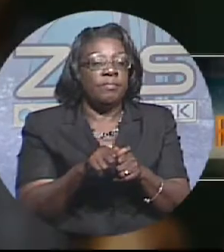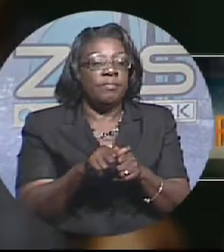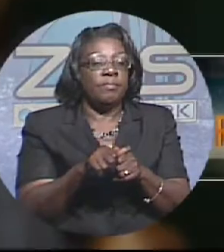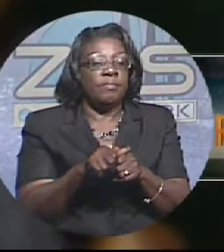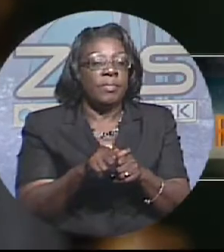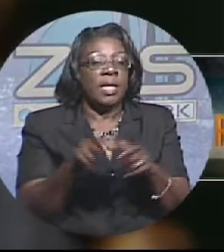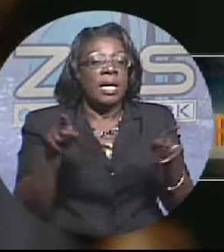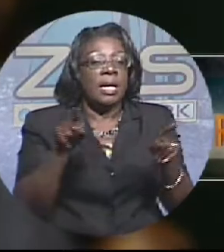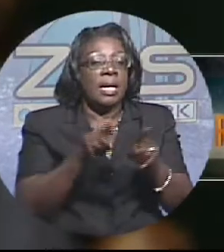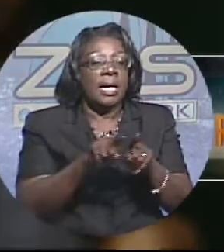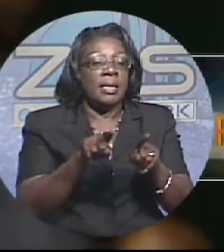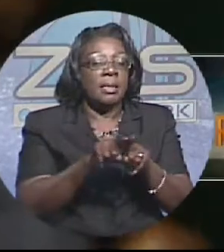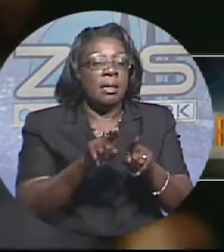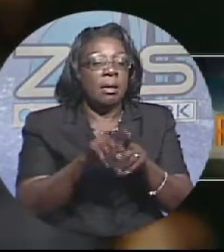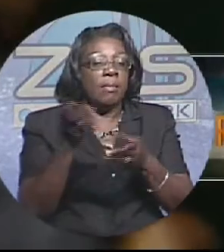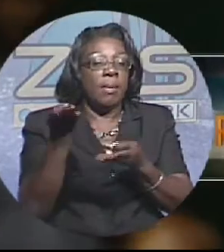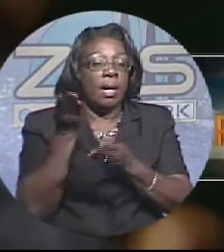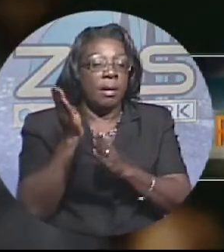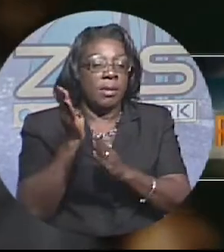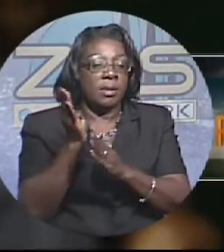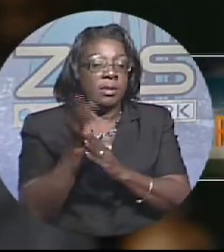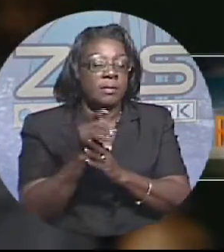like the Bahamas.